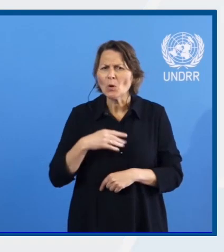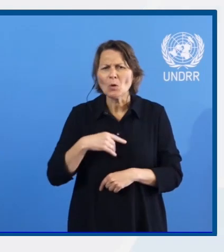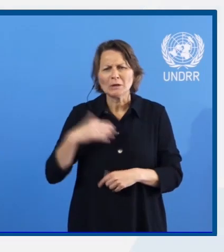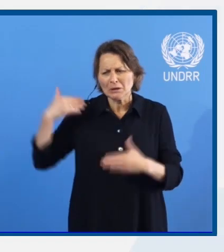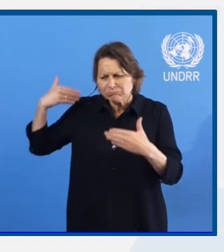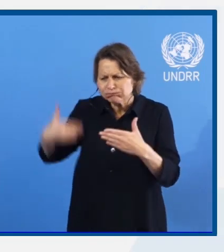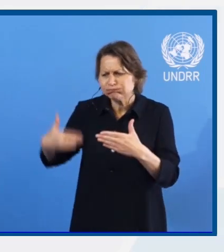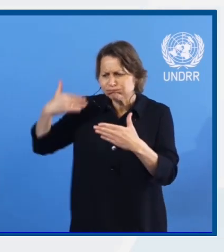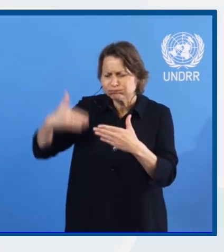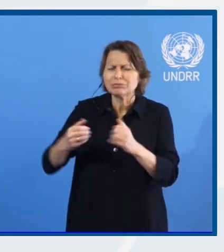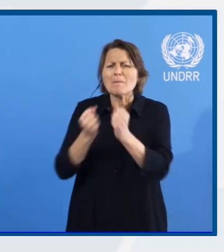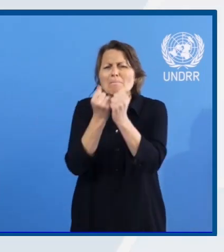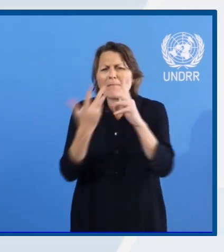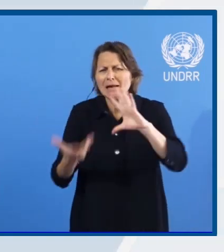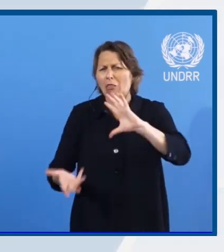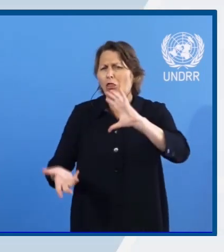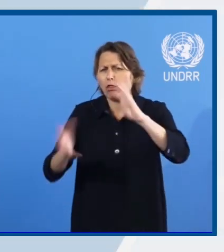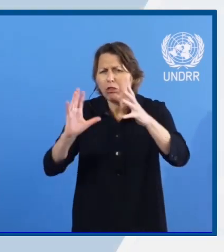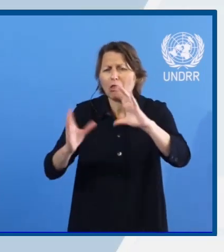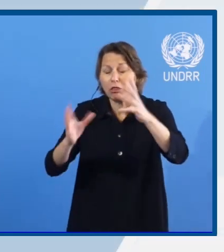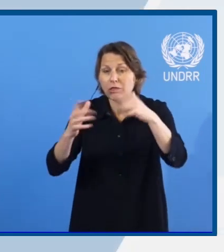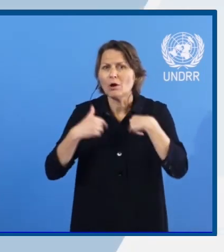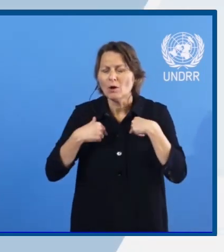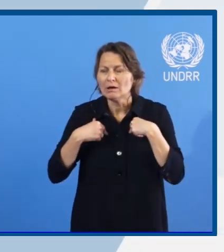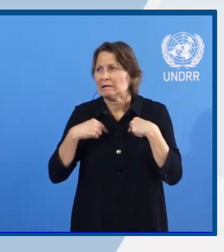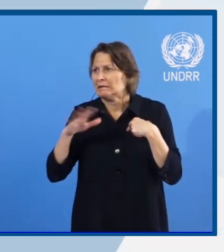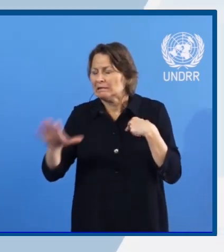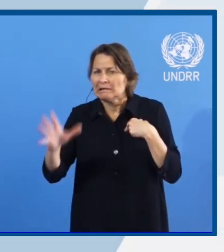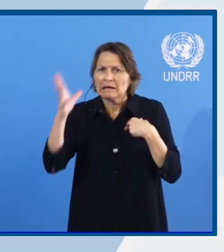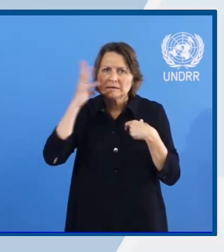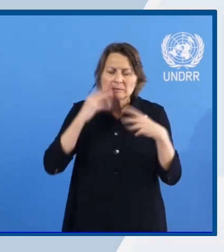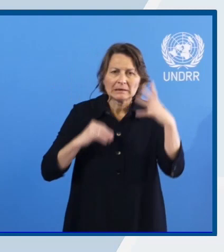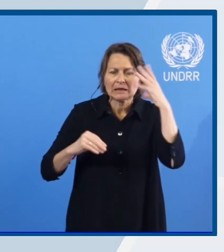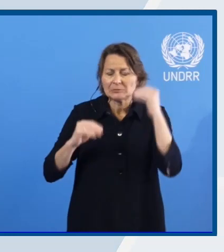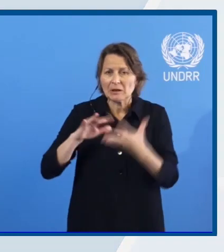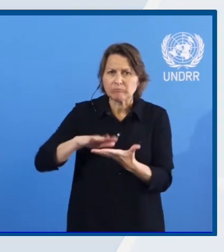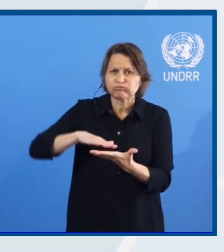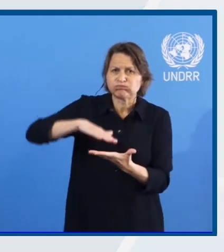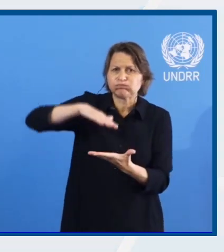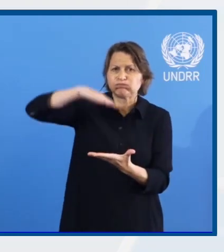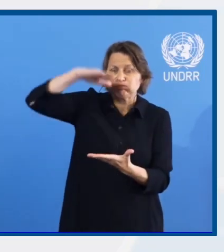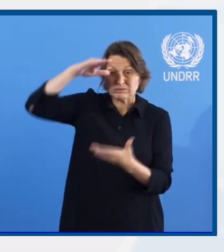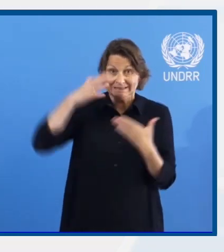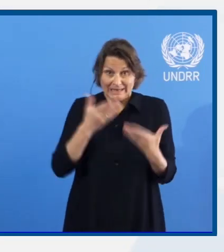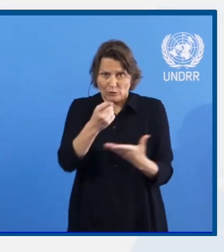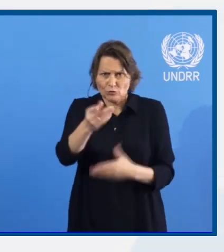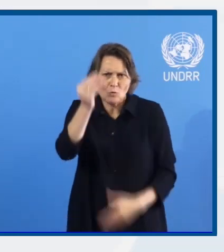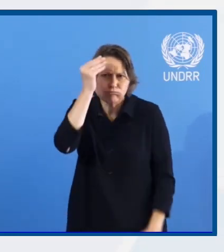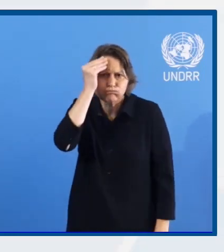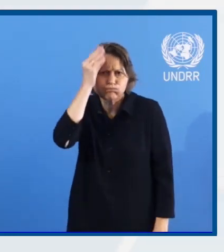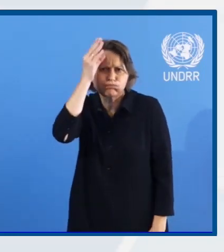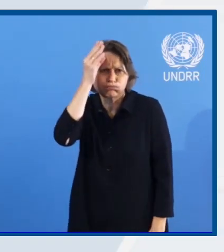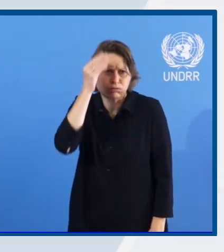of origins. And in that learning, of course, you have a lot to offer the world in terms of the knowledge and understanding,